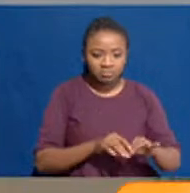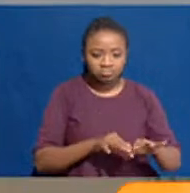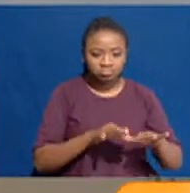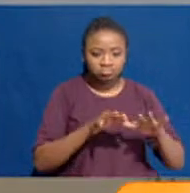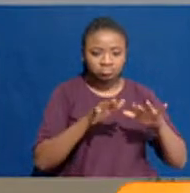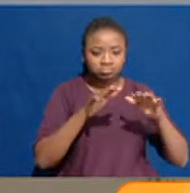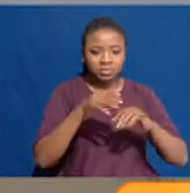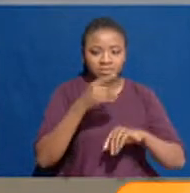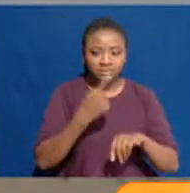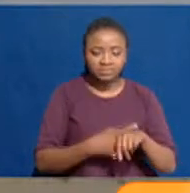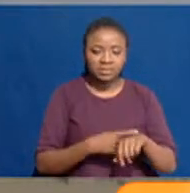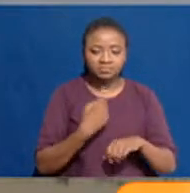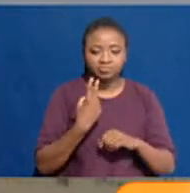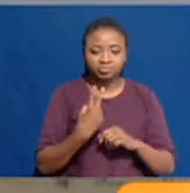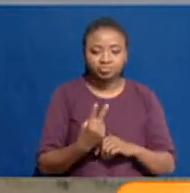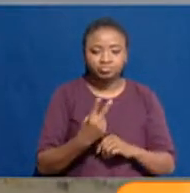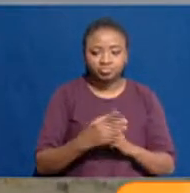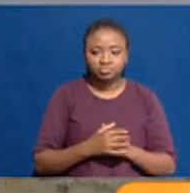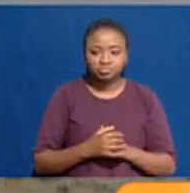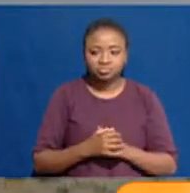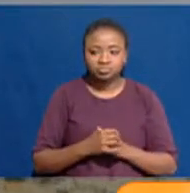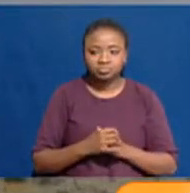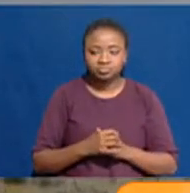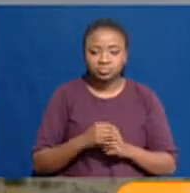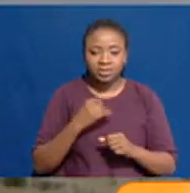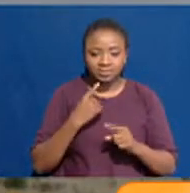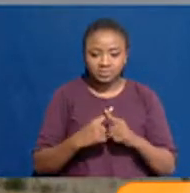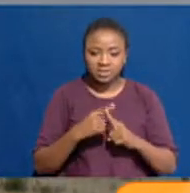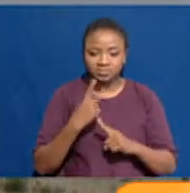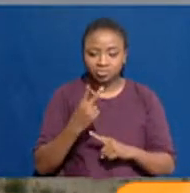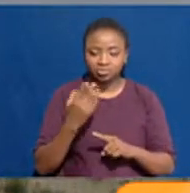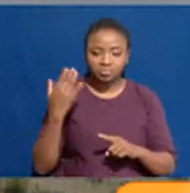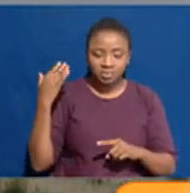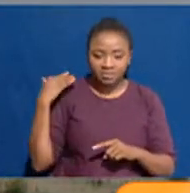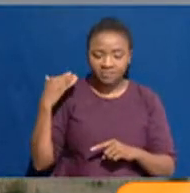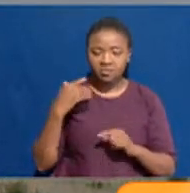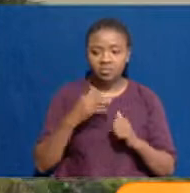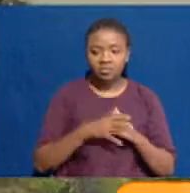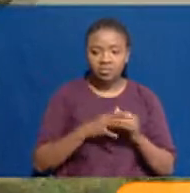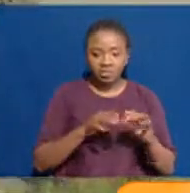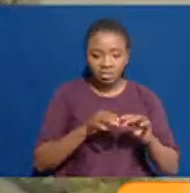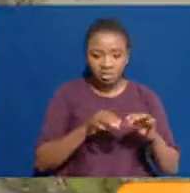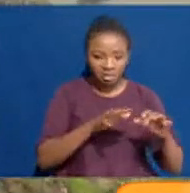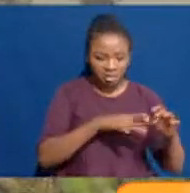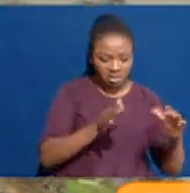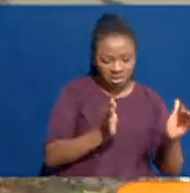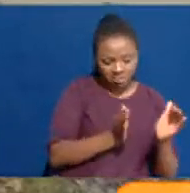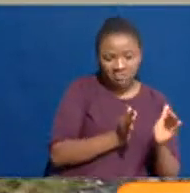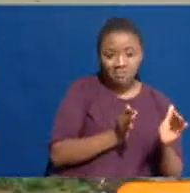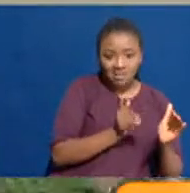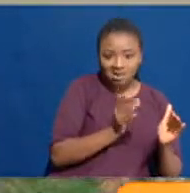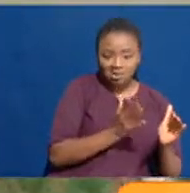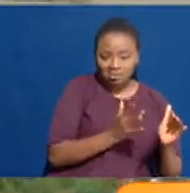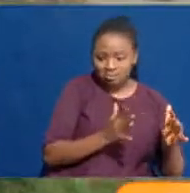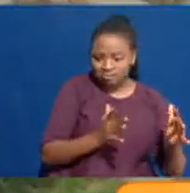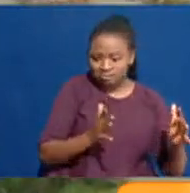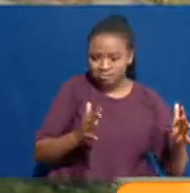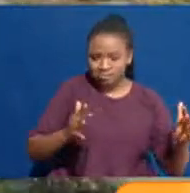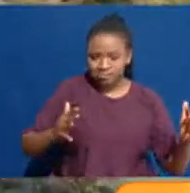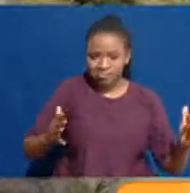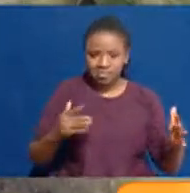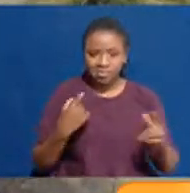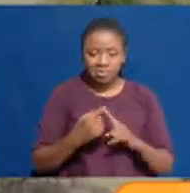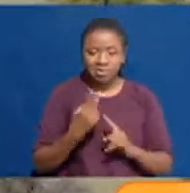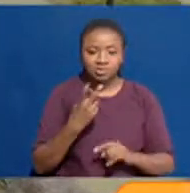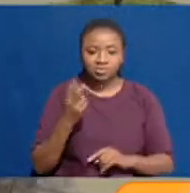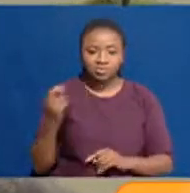size from 128 square kilometers in 2010 to 268 square kilometers by